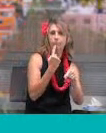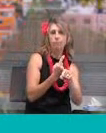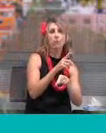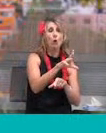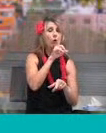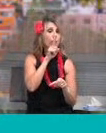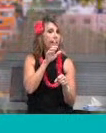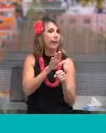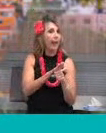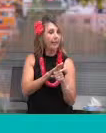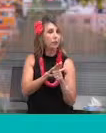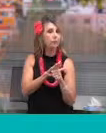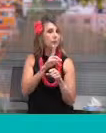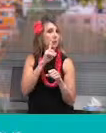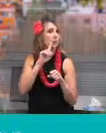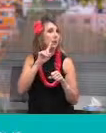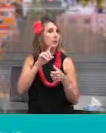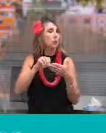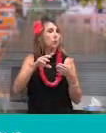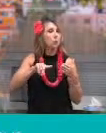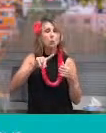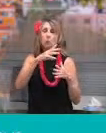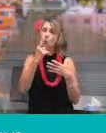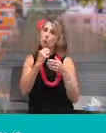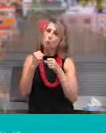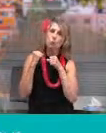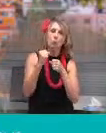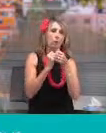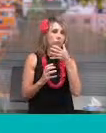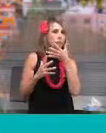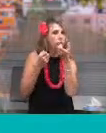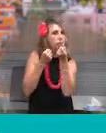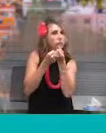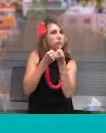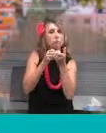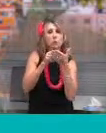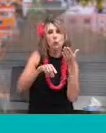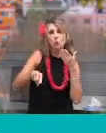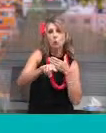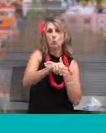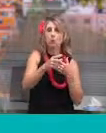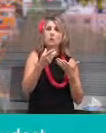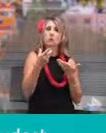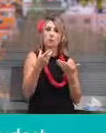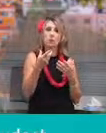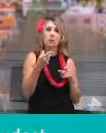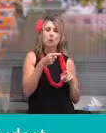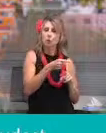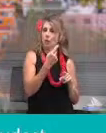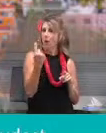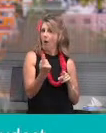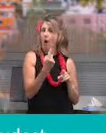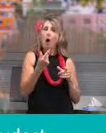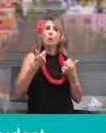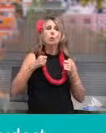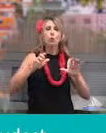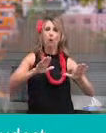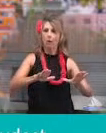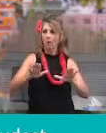to the students is second to none. She is a voice of reason who always tries to ensure that the needs of everyone are